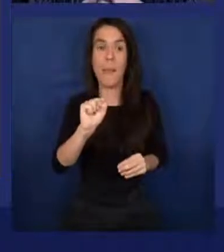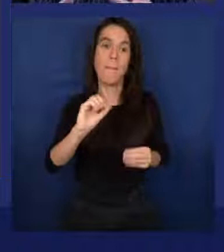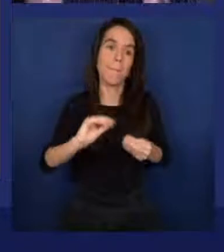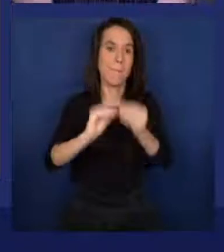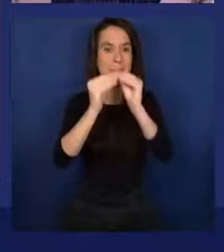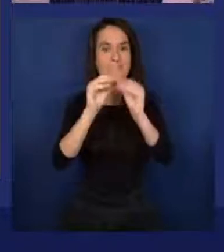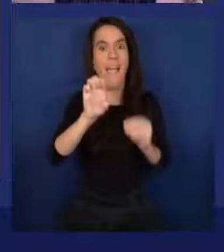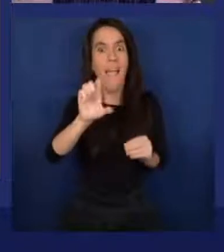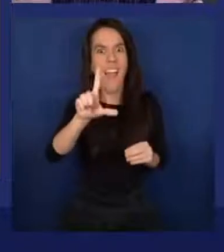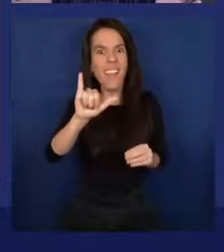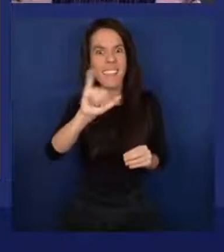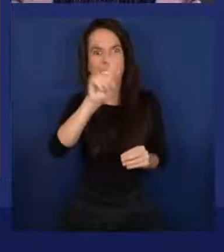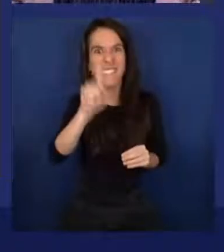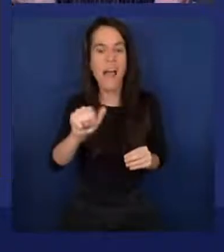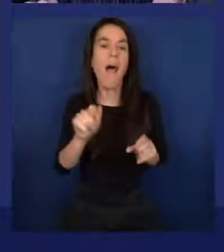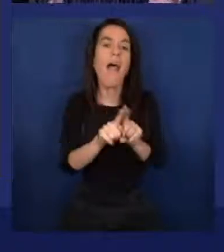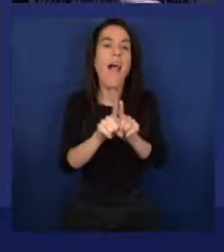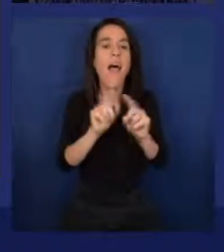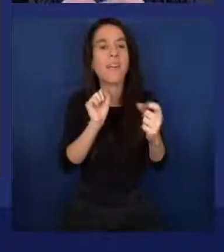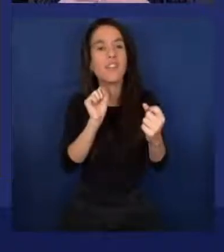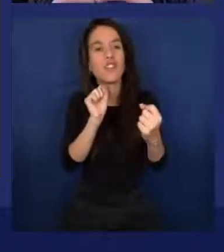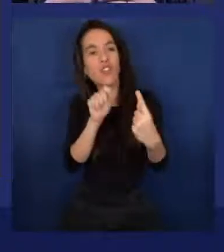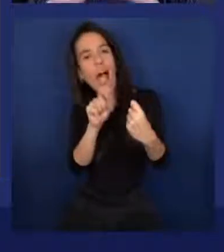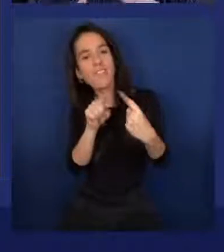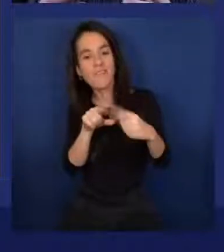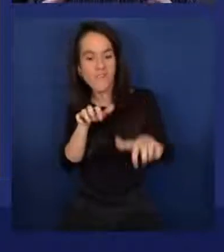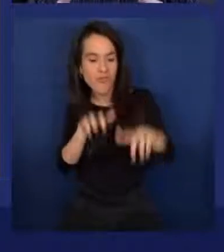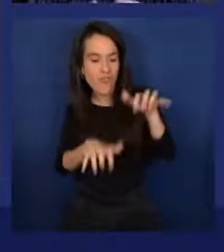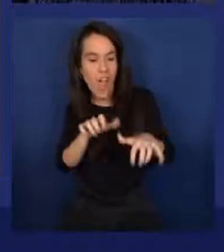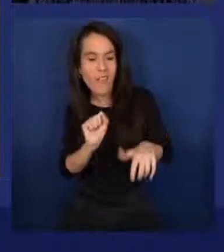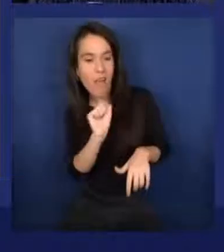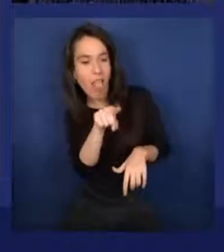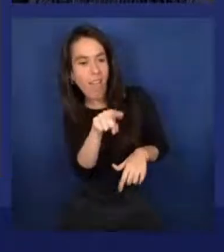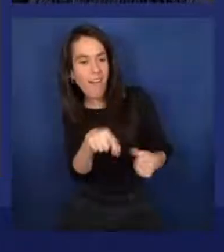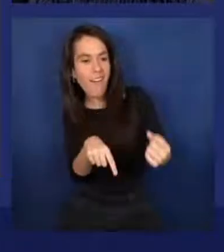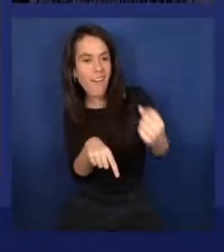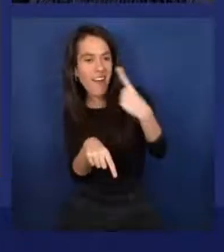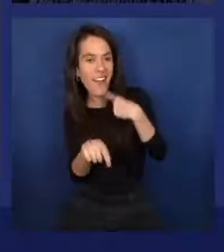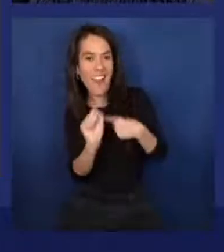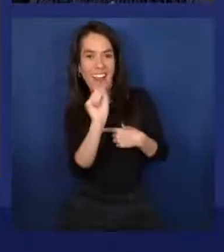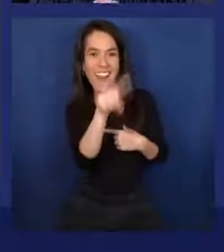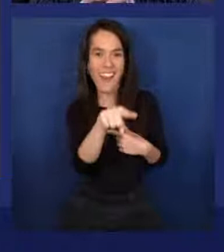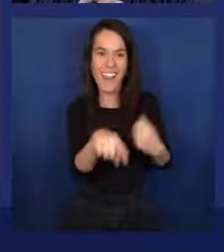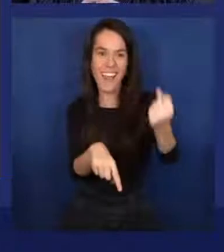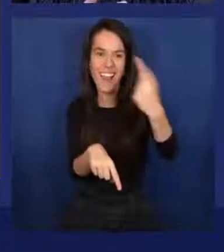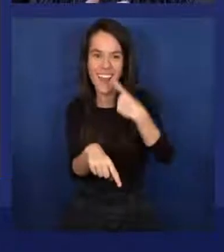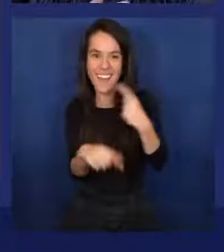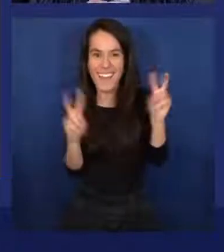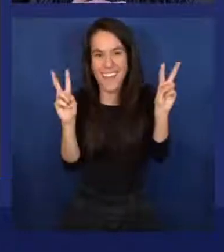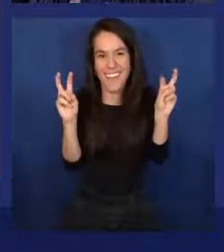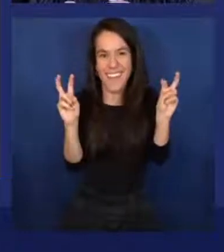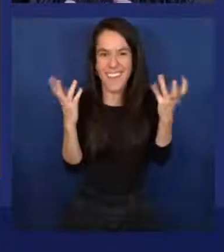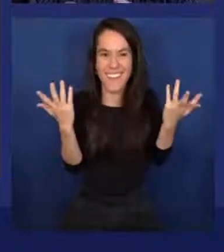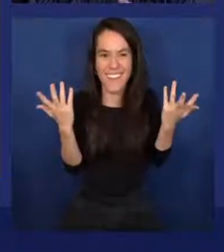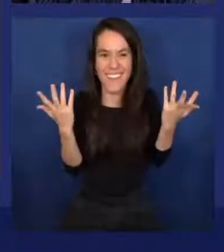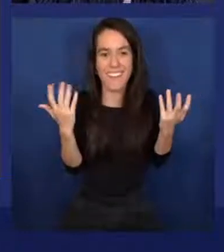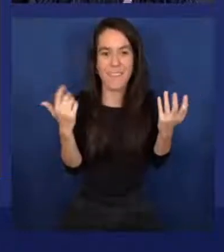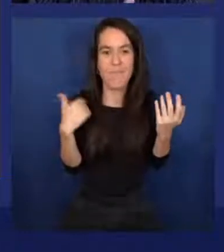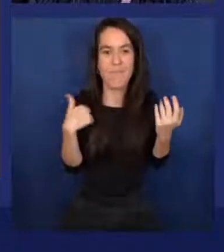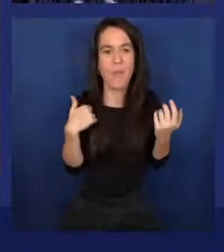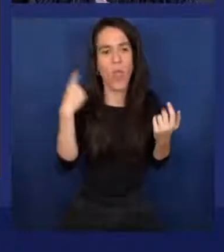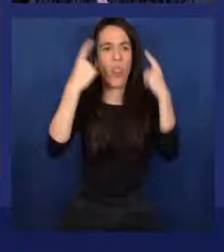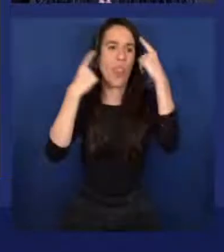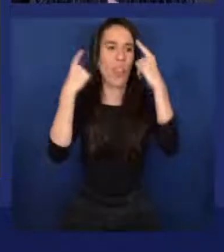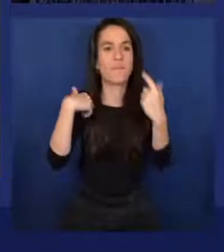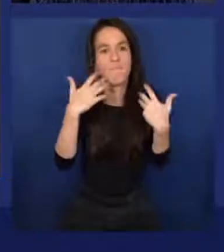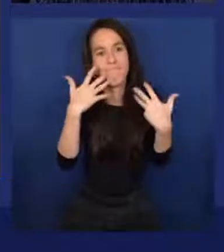it was invented even before I was born. What it was actually doing was simulating what was called Rogerian Psychotherapy. This is after a